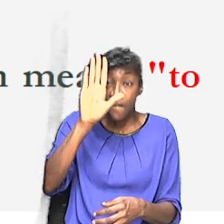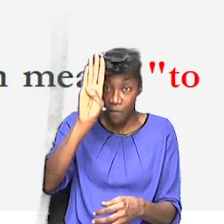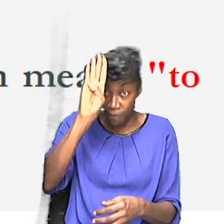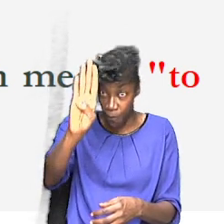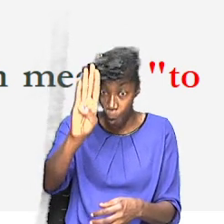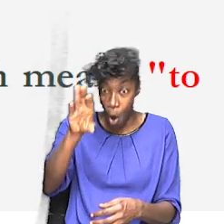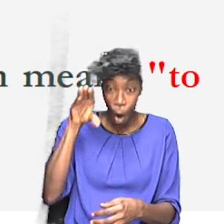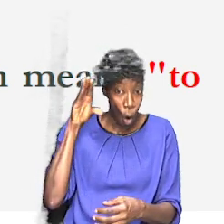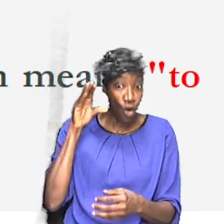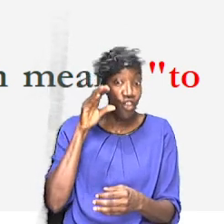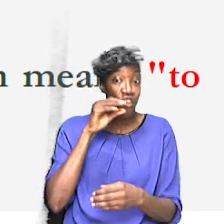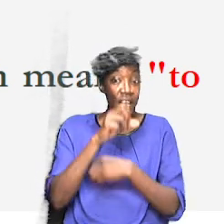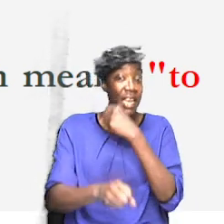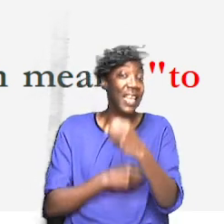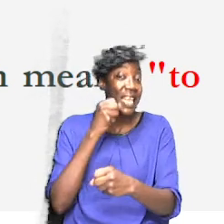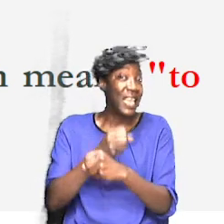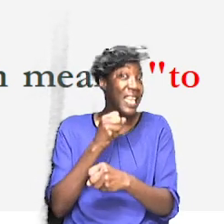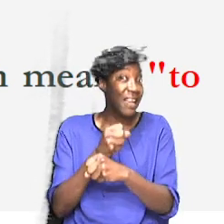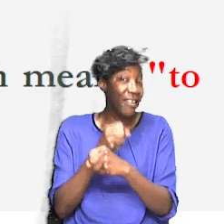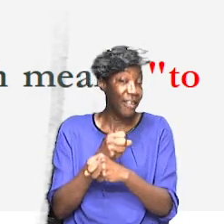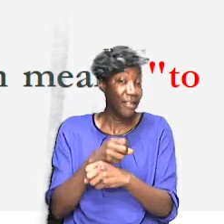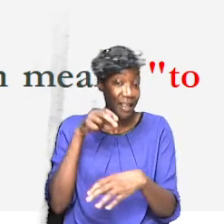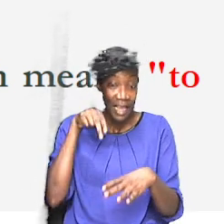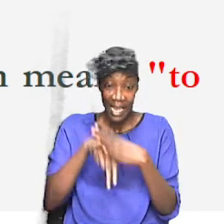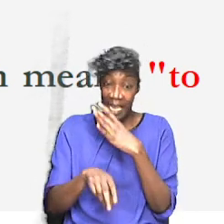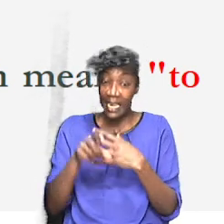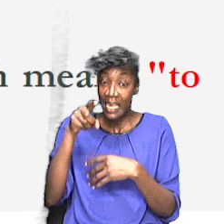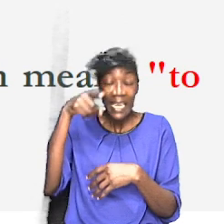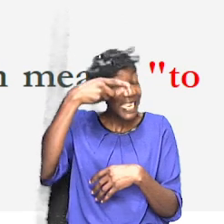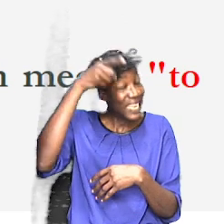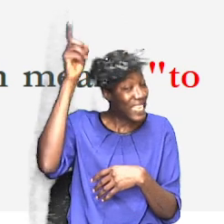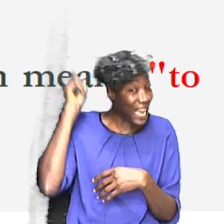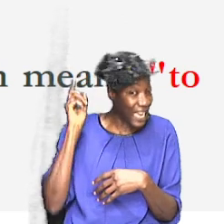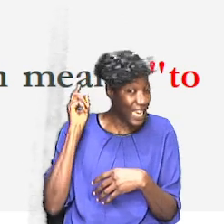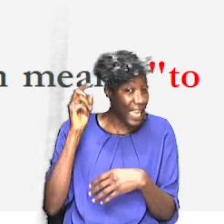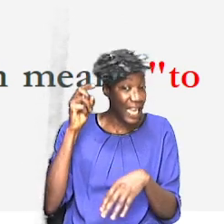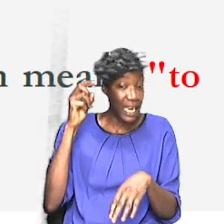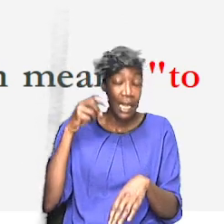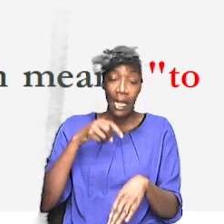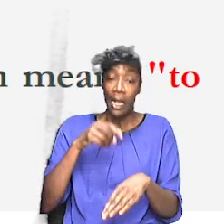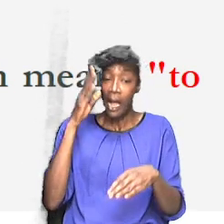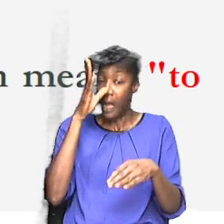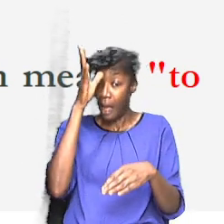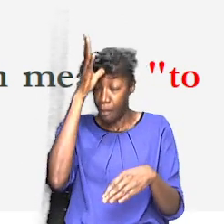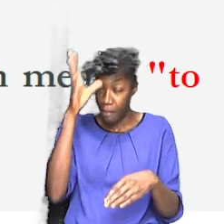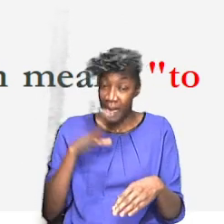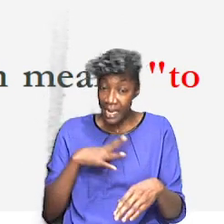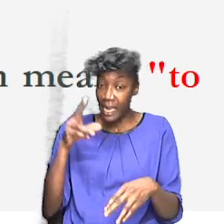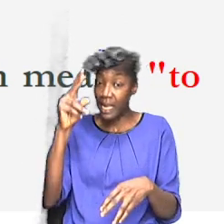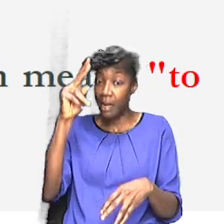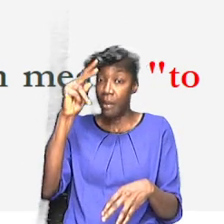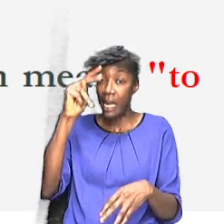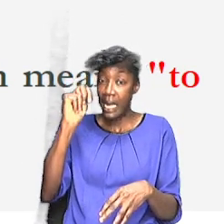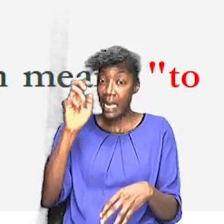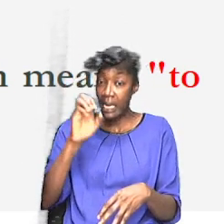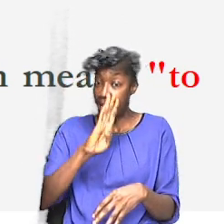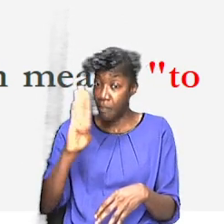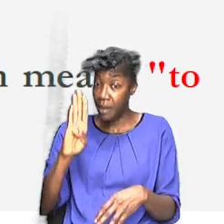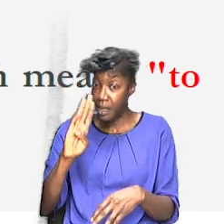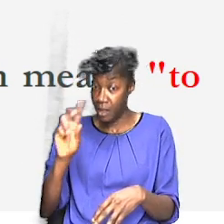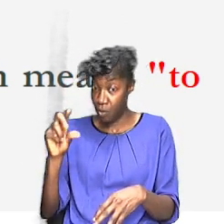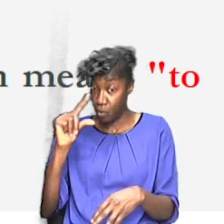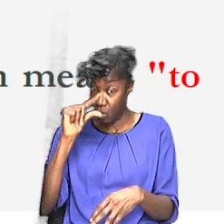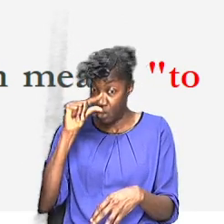history, if you can remember, in the book of Daniel, there was a man by the name of Nebuchadnezzar who came, and he had world power under